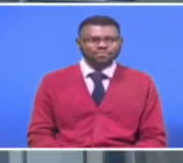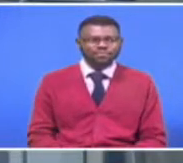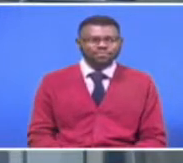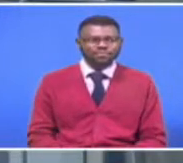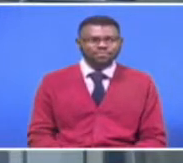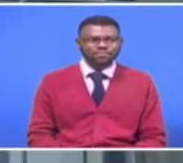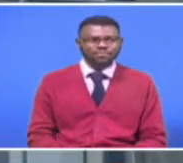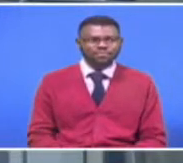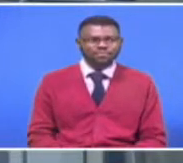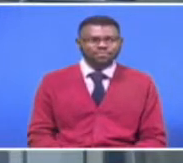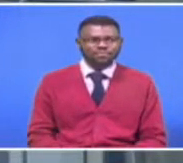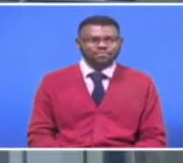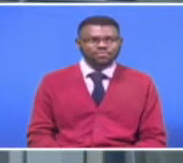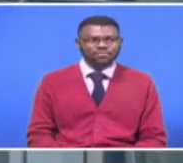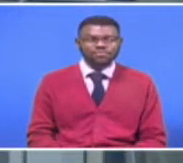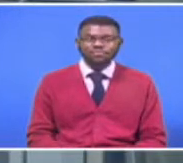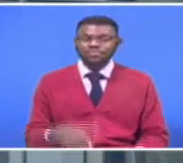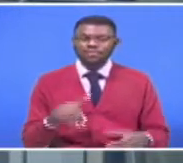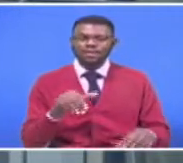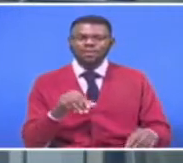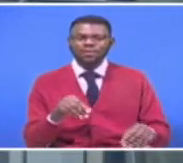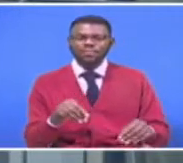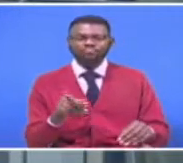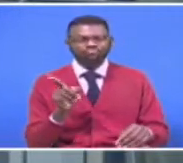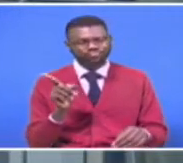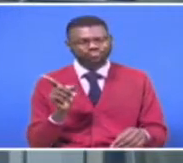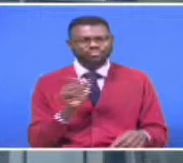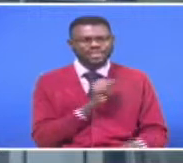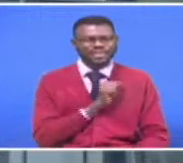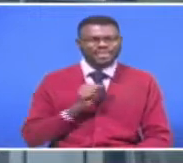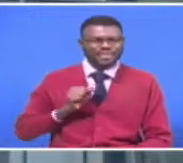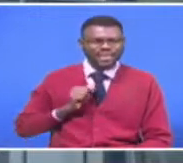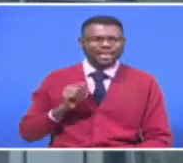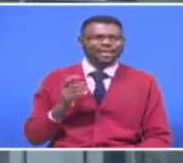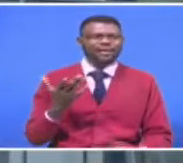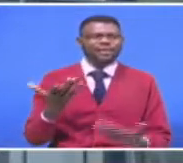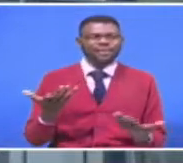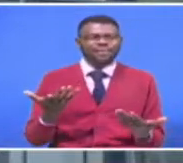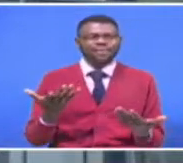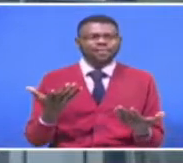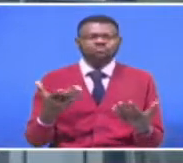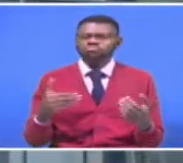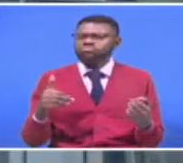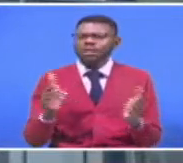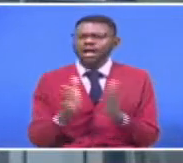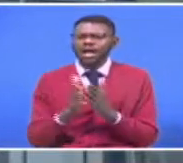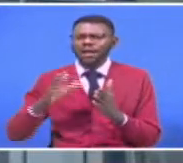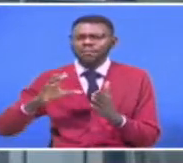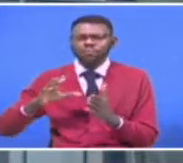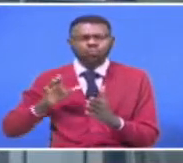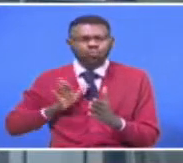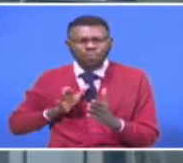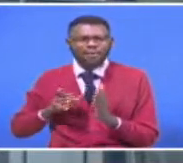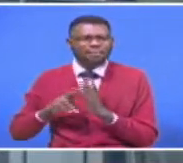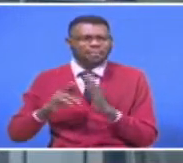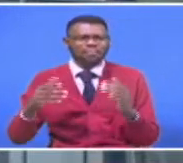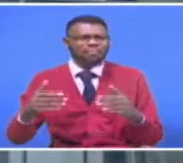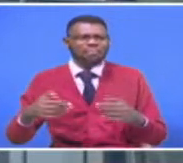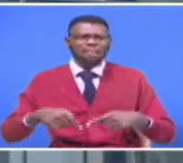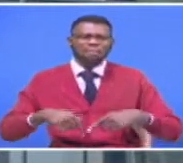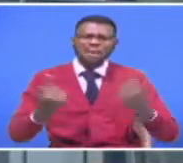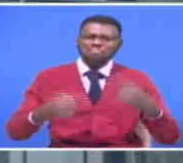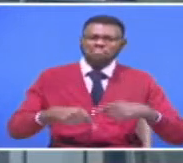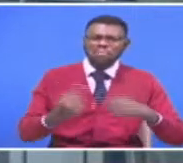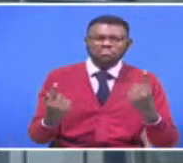Meanwhile, Vihiga Senator Godfrey Osotsi and Councilwoman Representative Bridges Adagala clashed today at a funeral over the impending